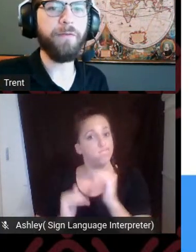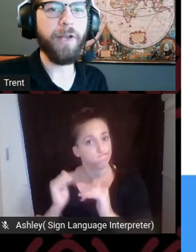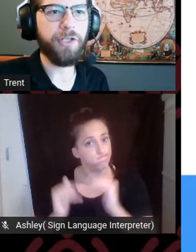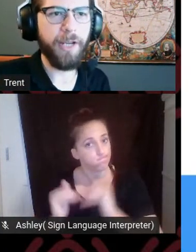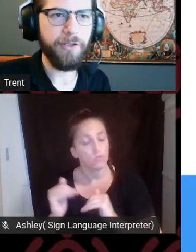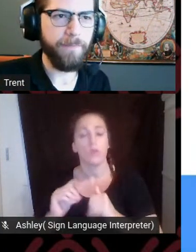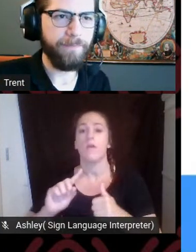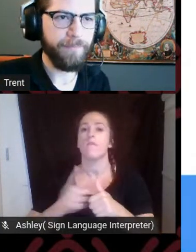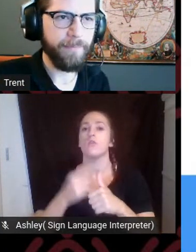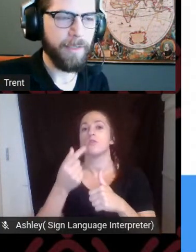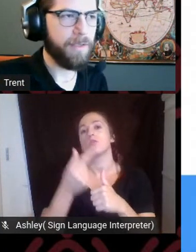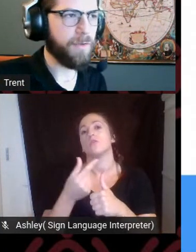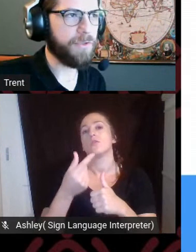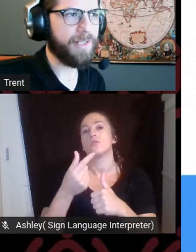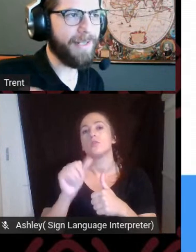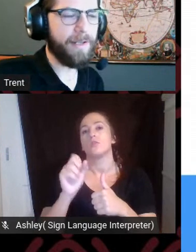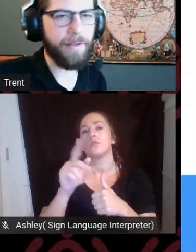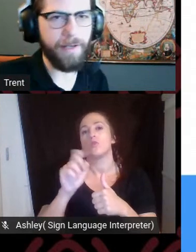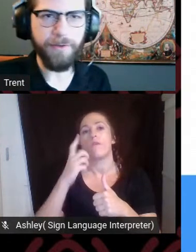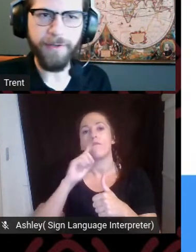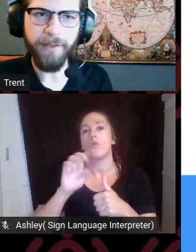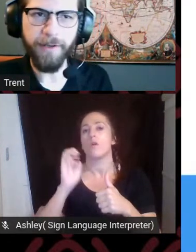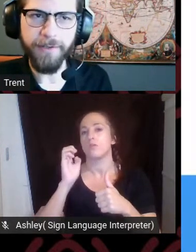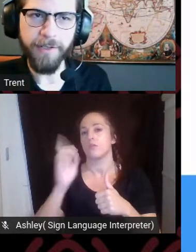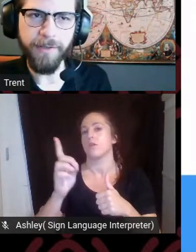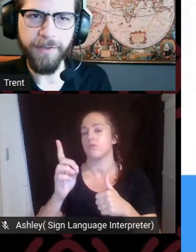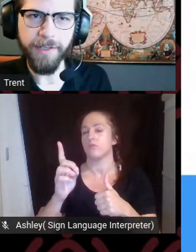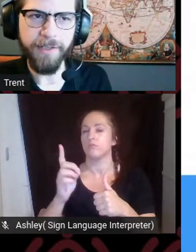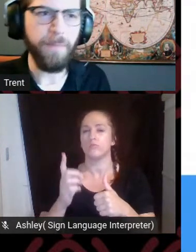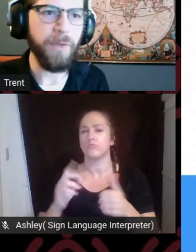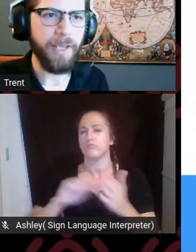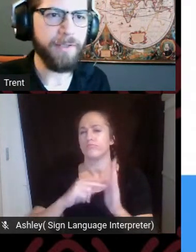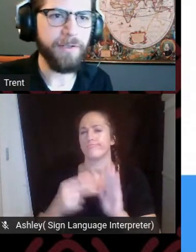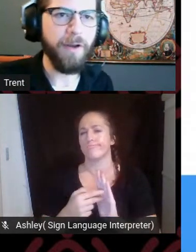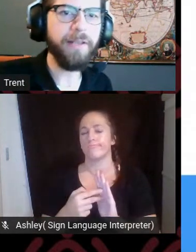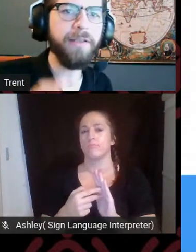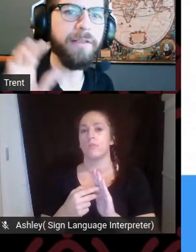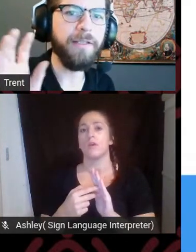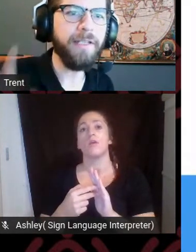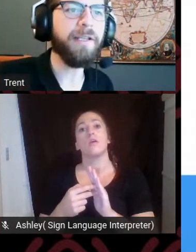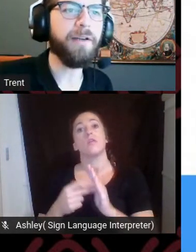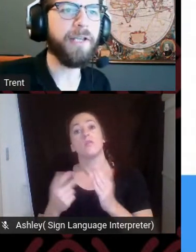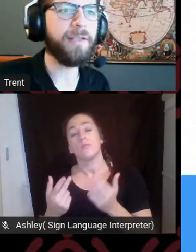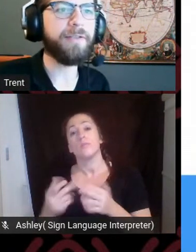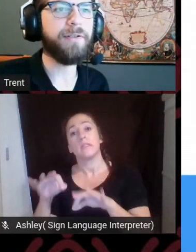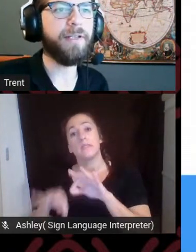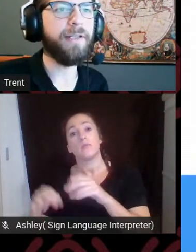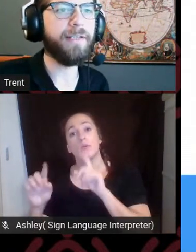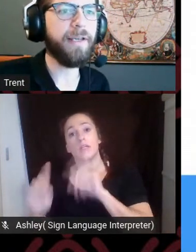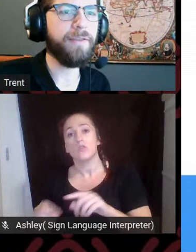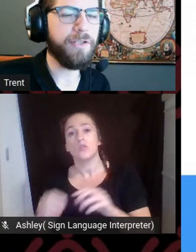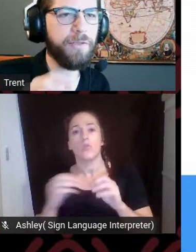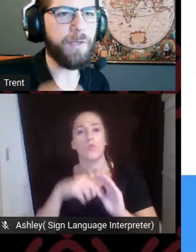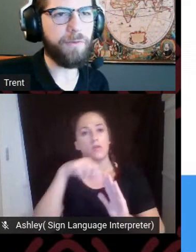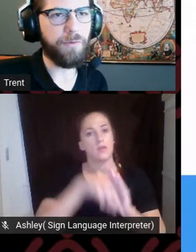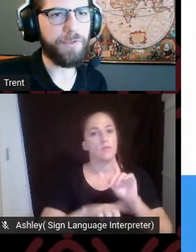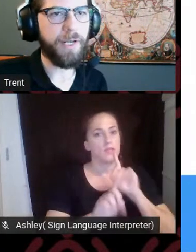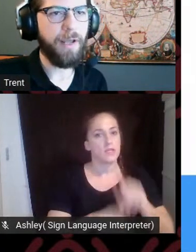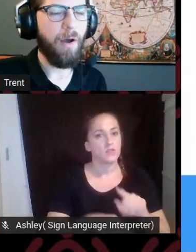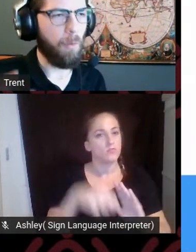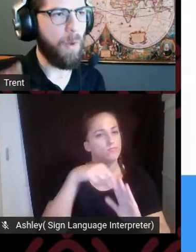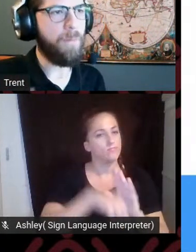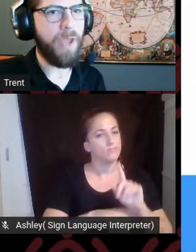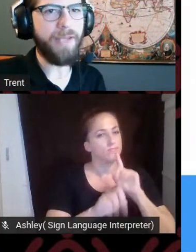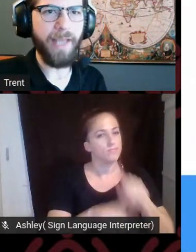G Suite for Education? So there's a detailed answer and then there's a simple answer, right? The detailed answer is that the G Suite